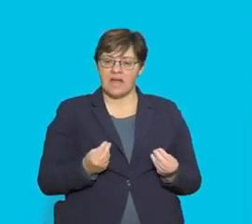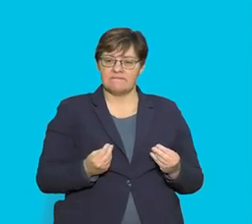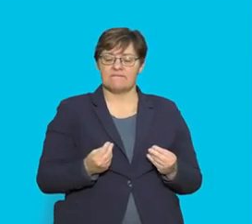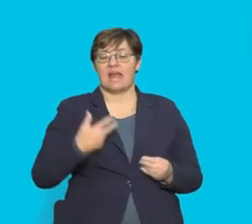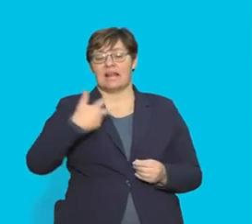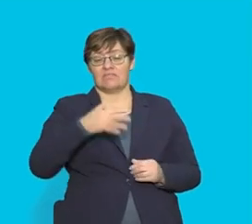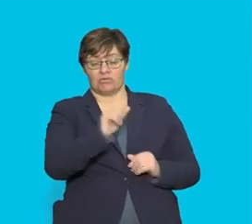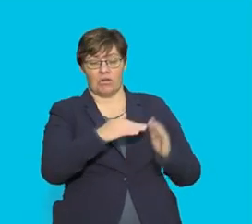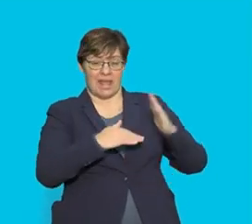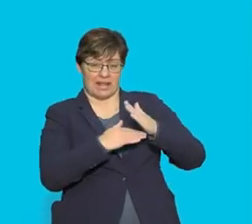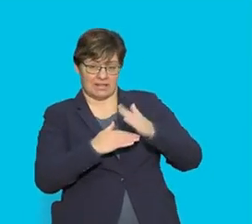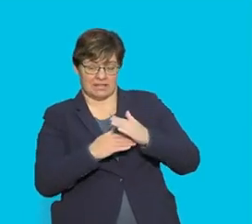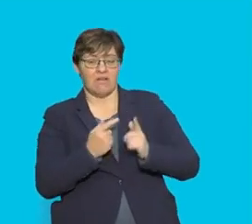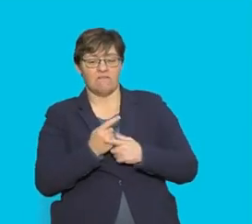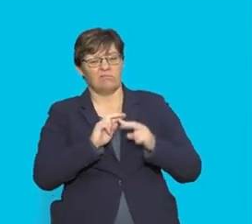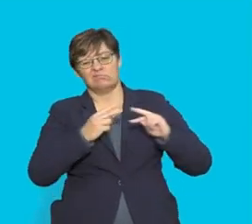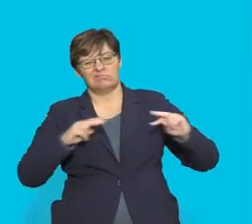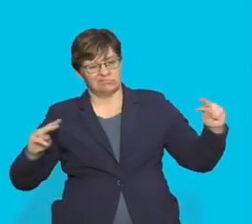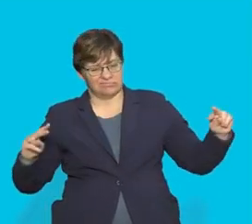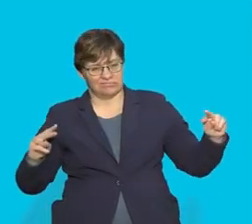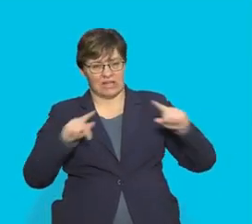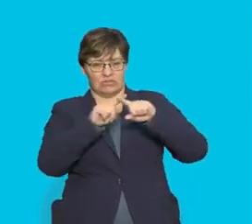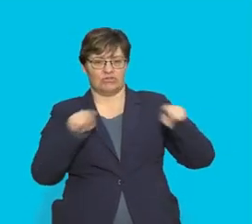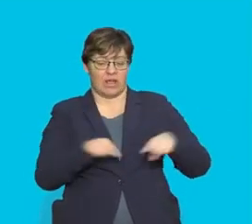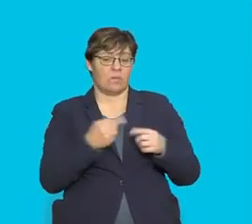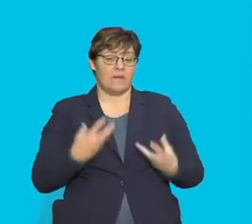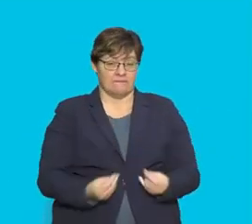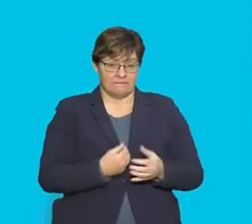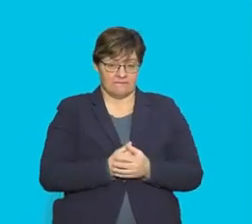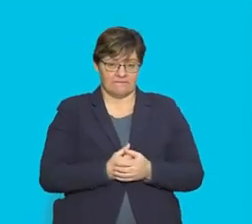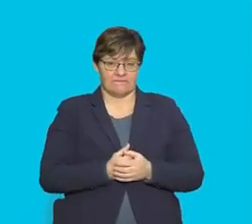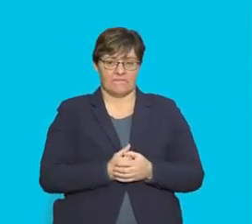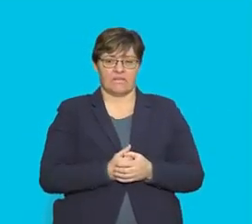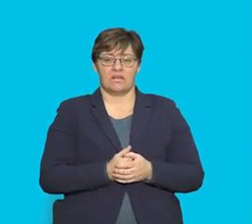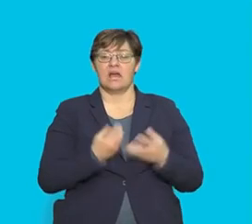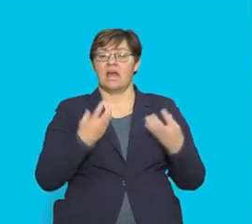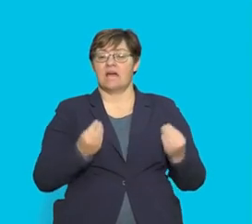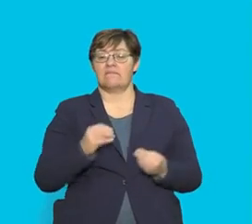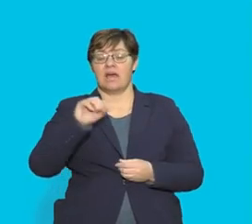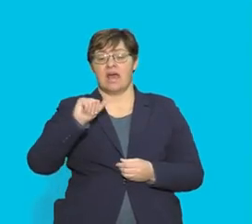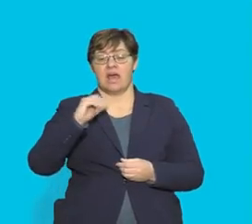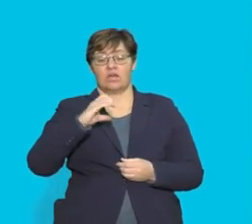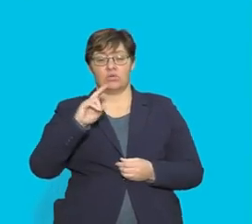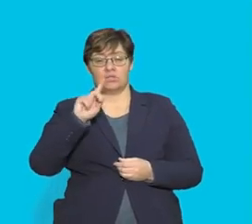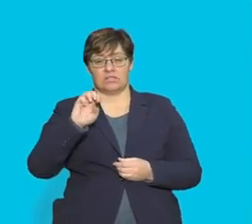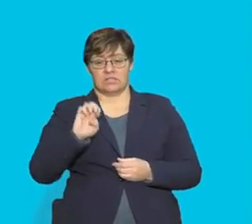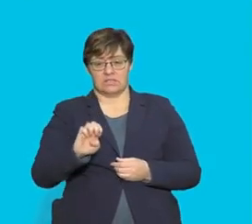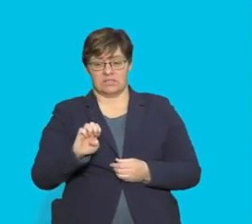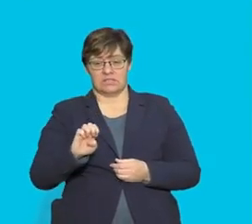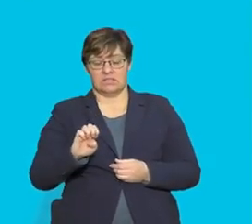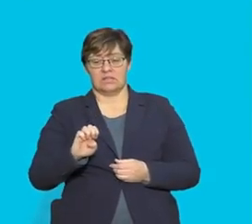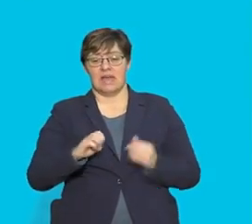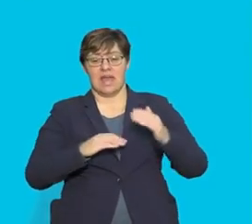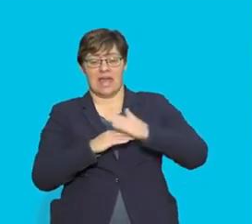classification on angles in terms of the types of the triangles that we have. We have what we call an acute